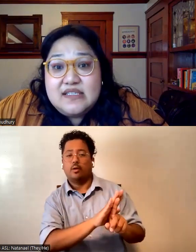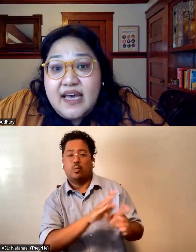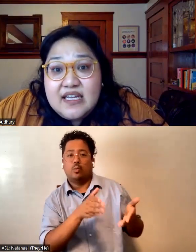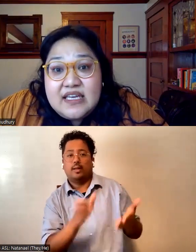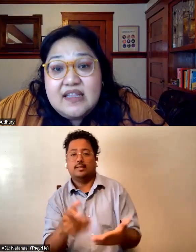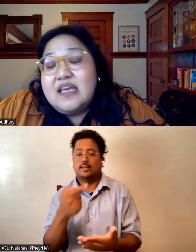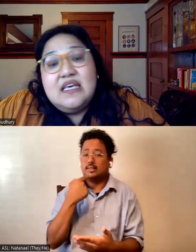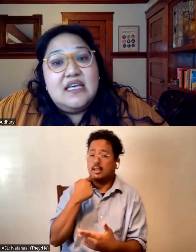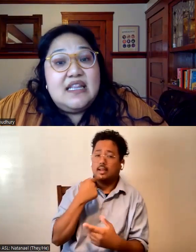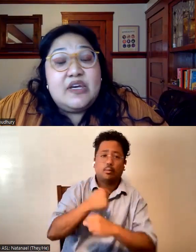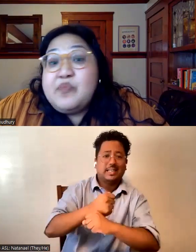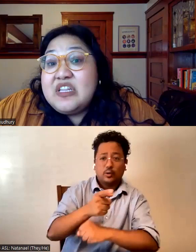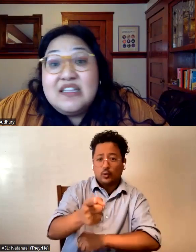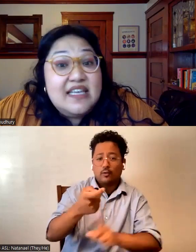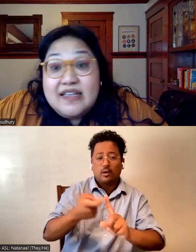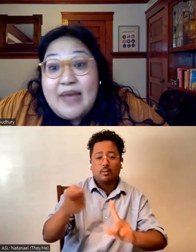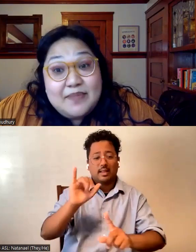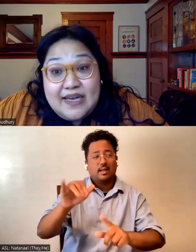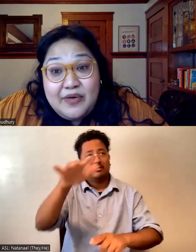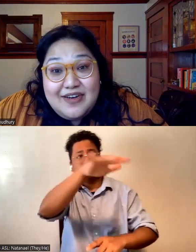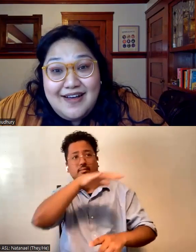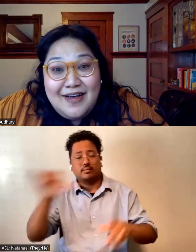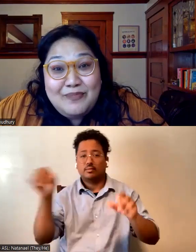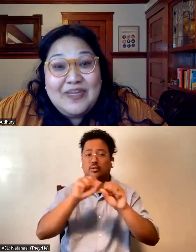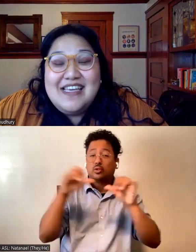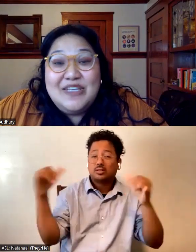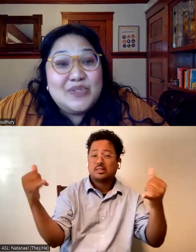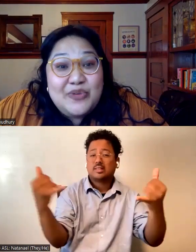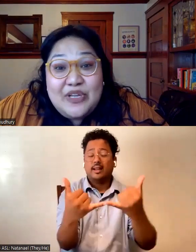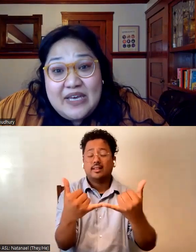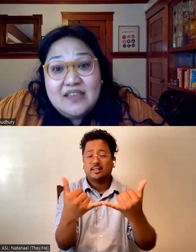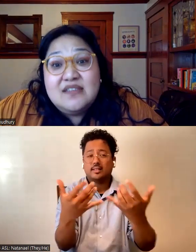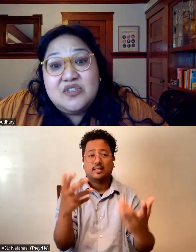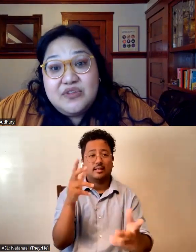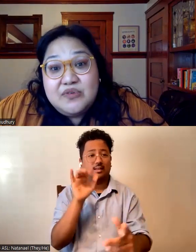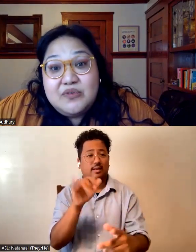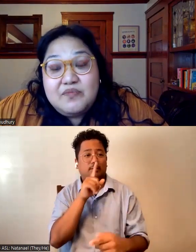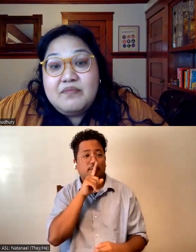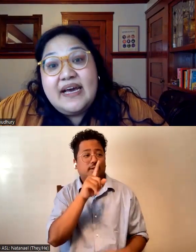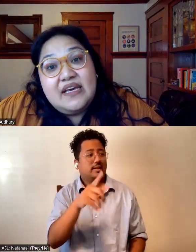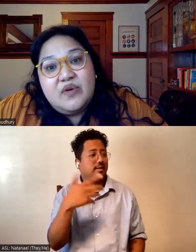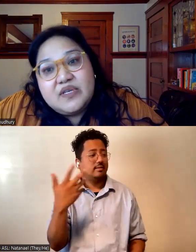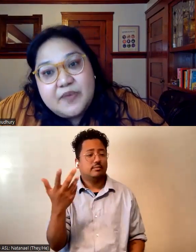supremacist society. Like that completely maps out in so many ways